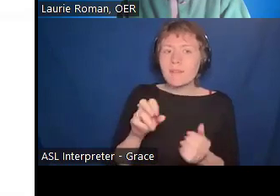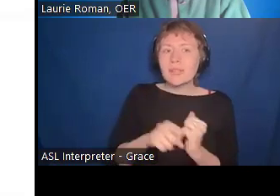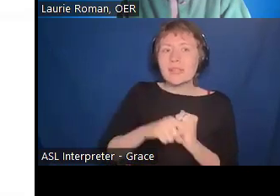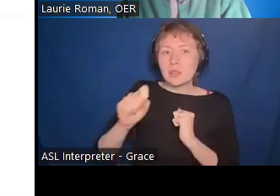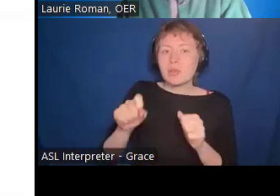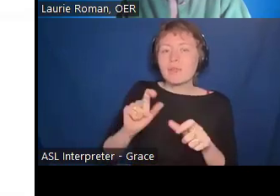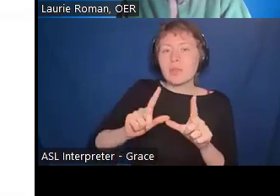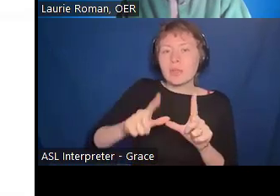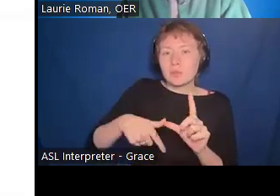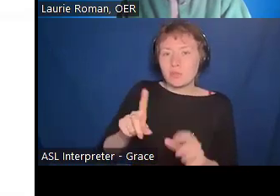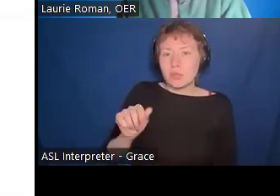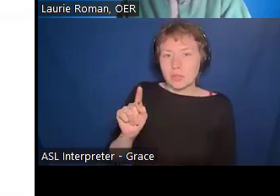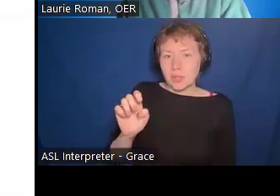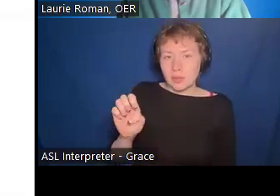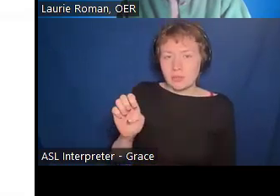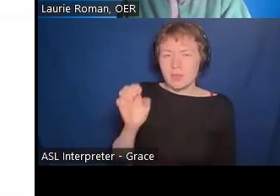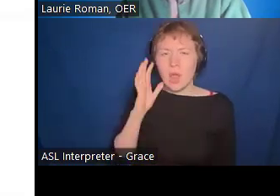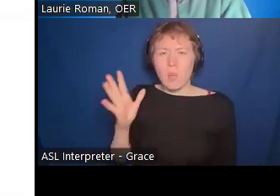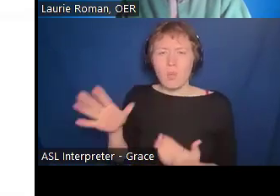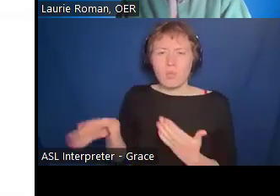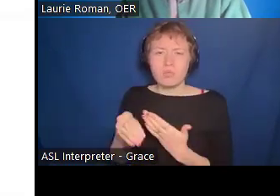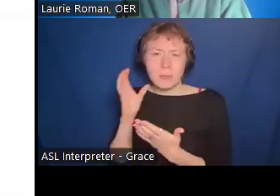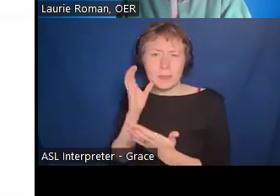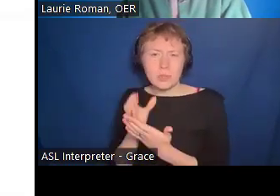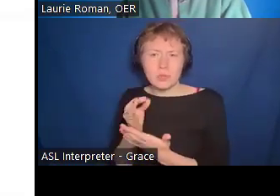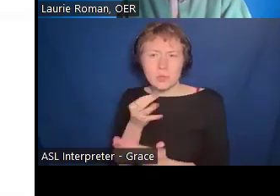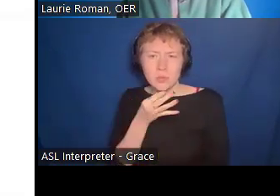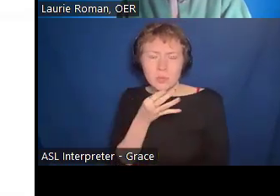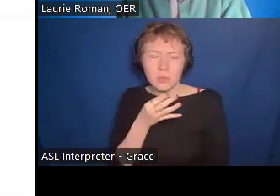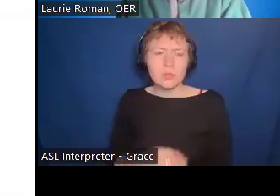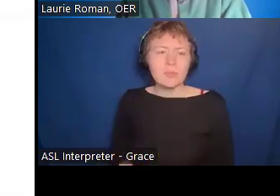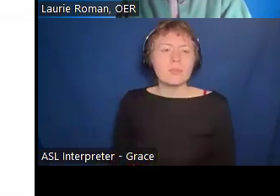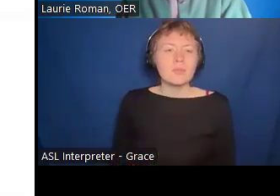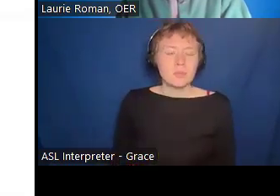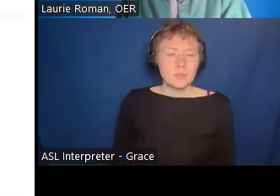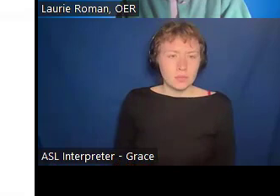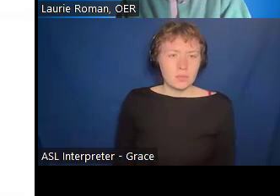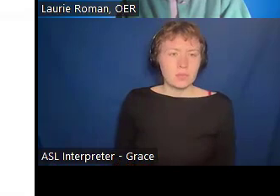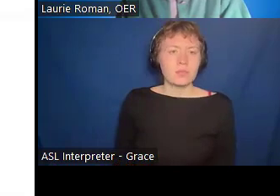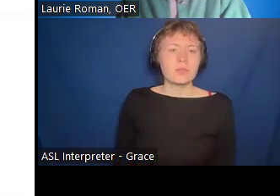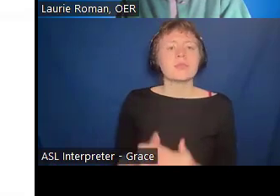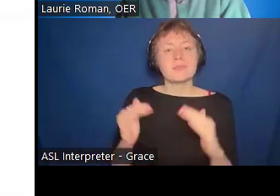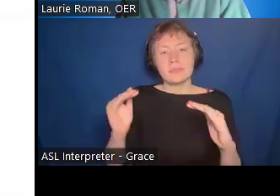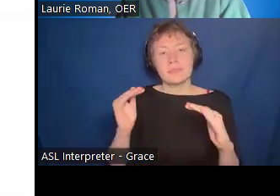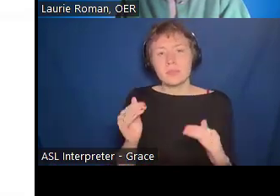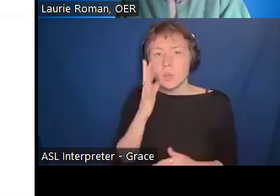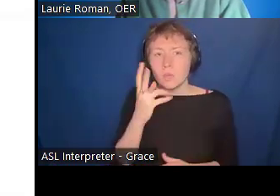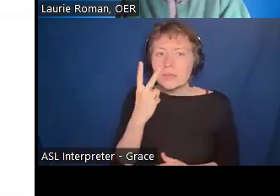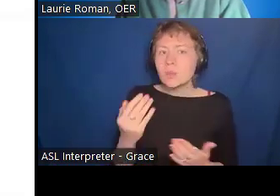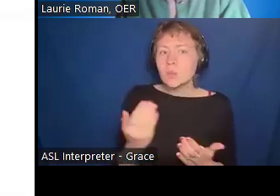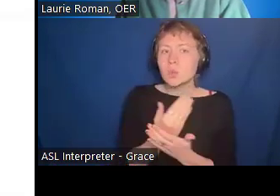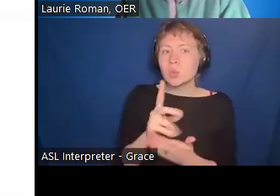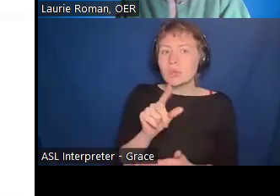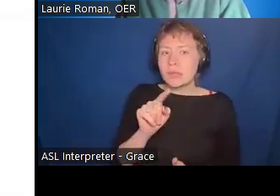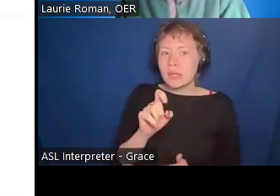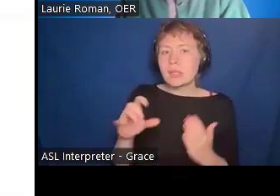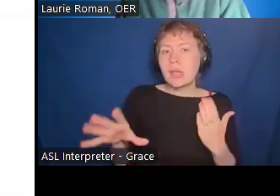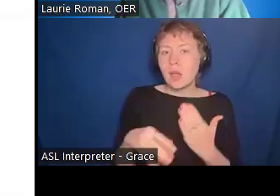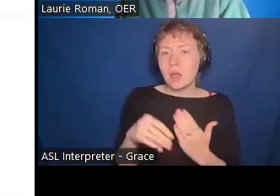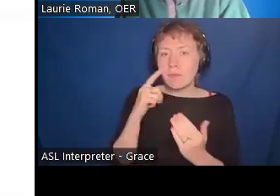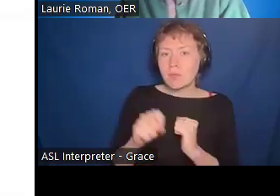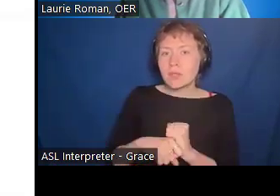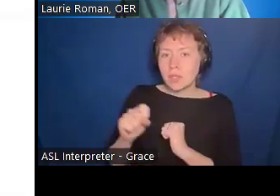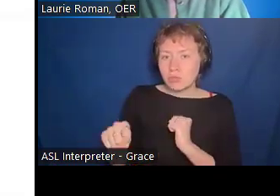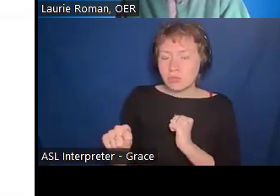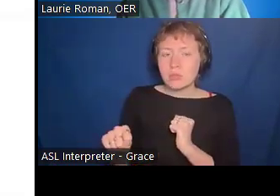have a picture of that in just a second. They will see the new dates that are added for the extension, and the